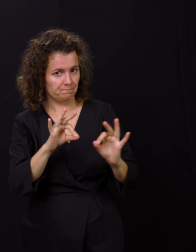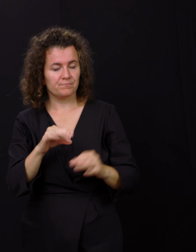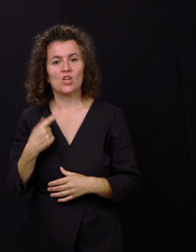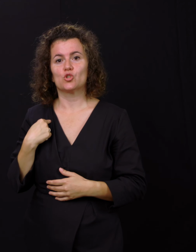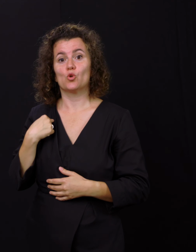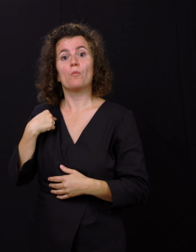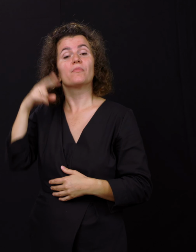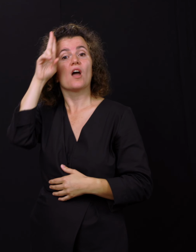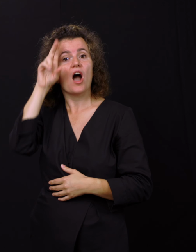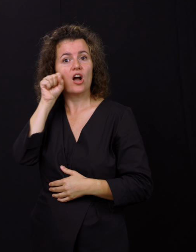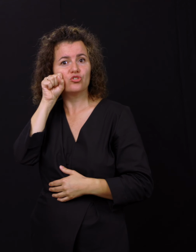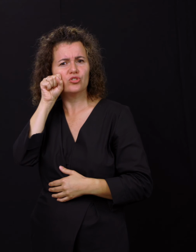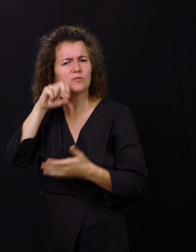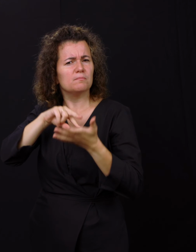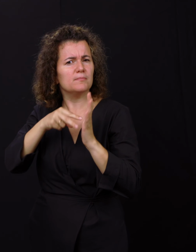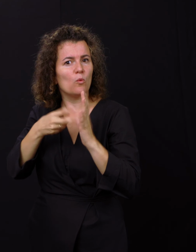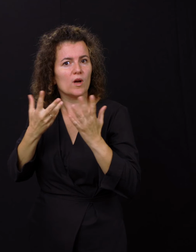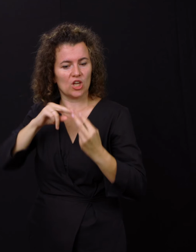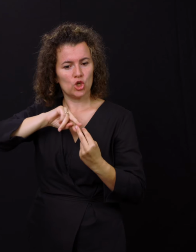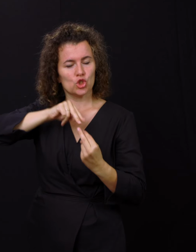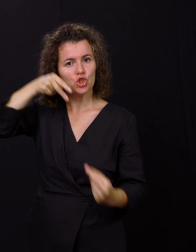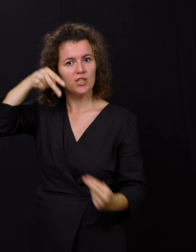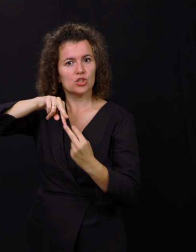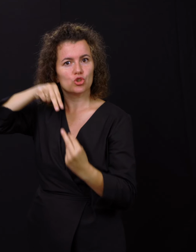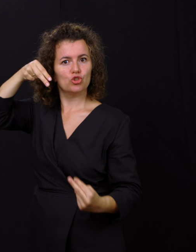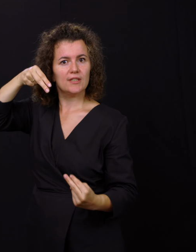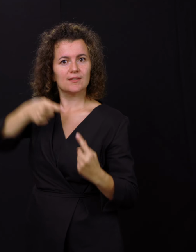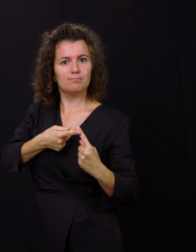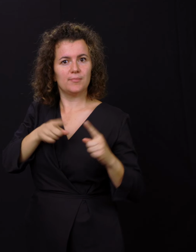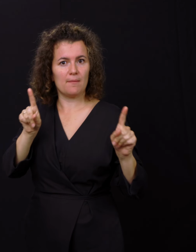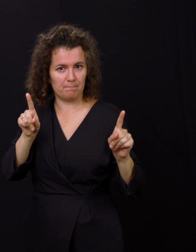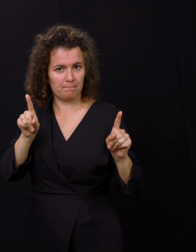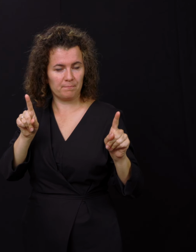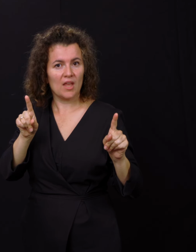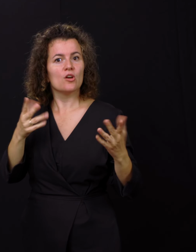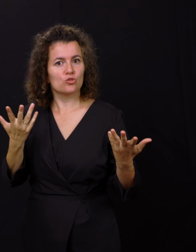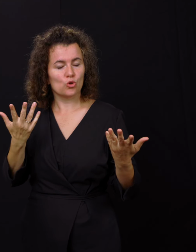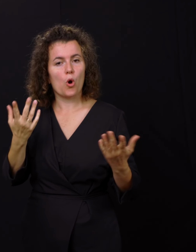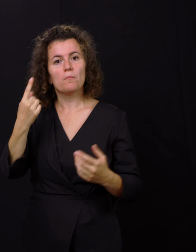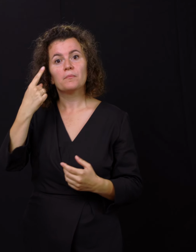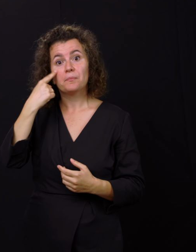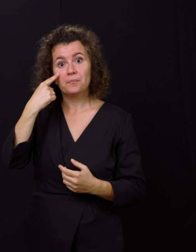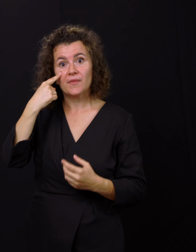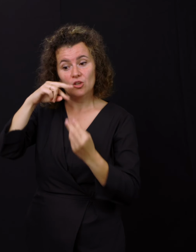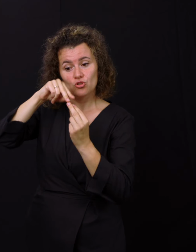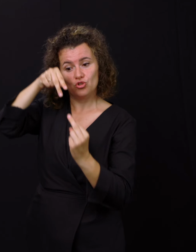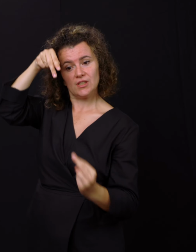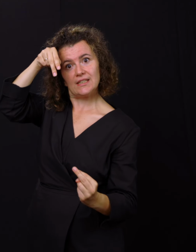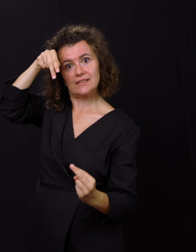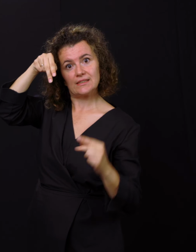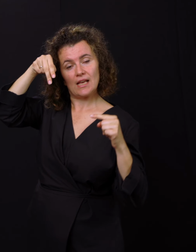genes, certain proteins will be dysfunctional, which will lead to a loss of